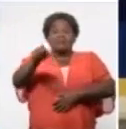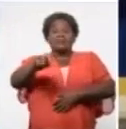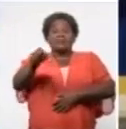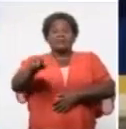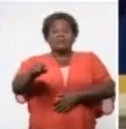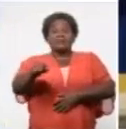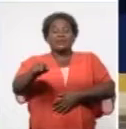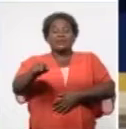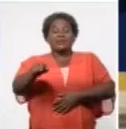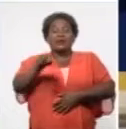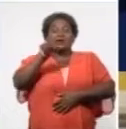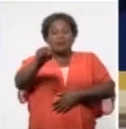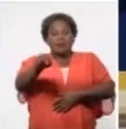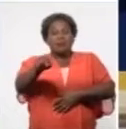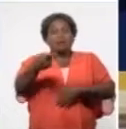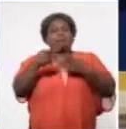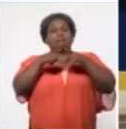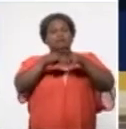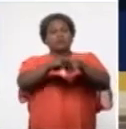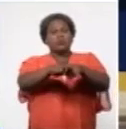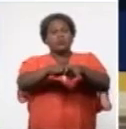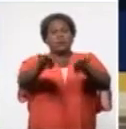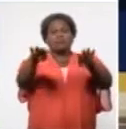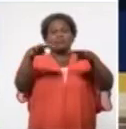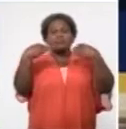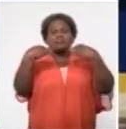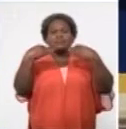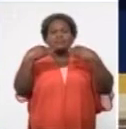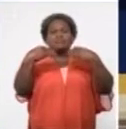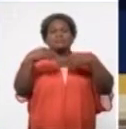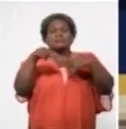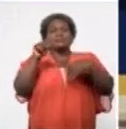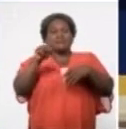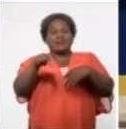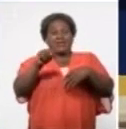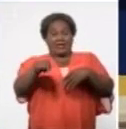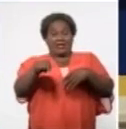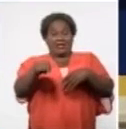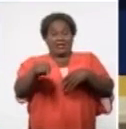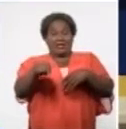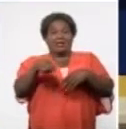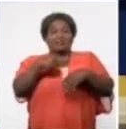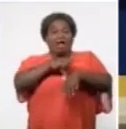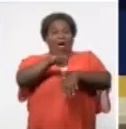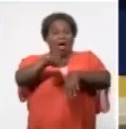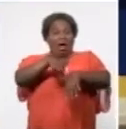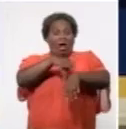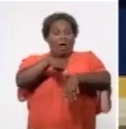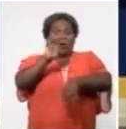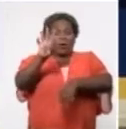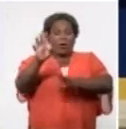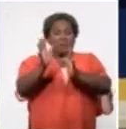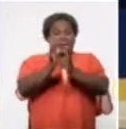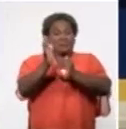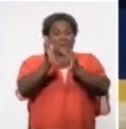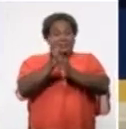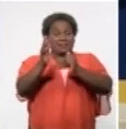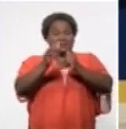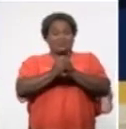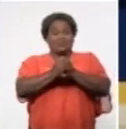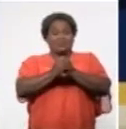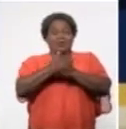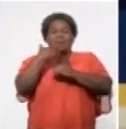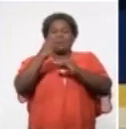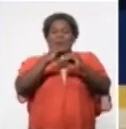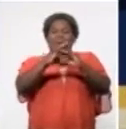Good morning to all of you, to Abdiel, and to everyone who continues to listen to our program despite the time we've been broadcasting.